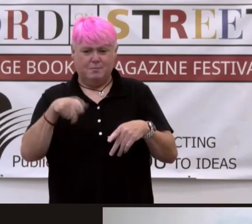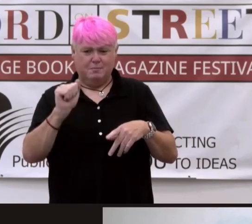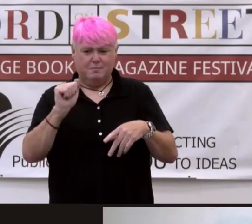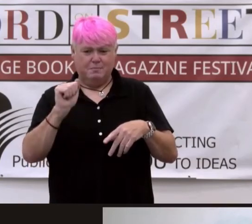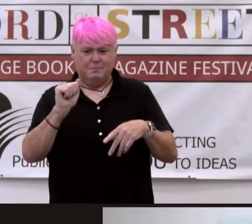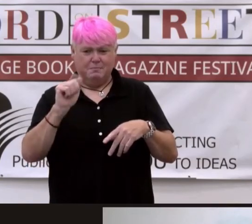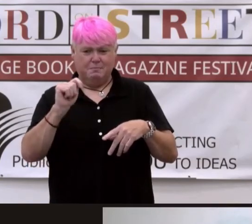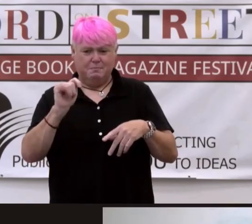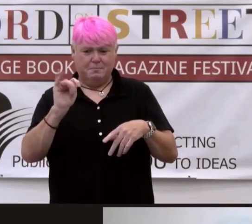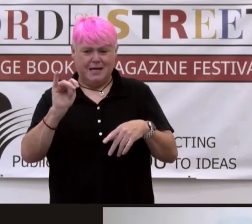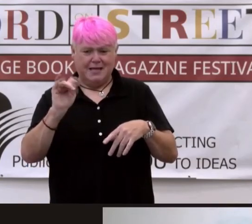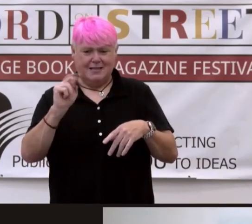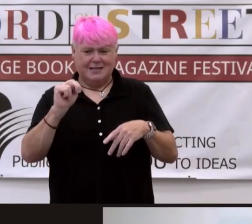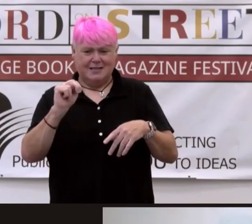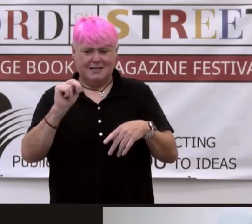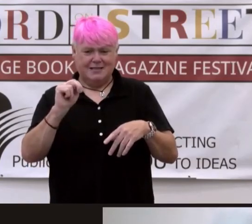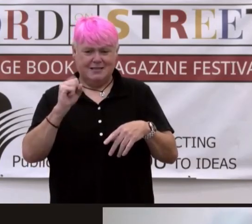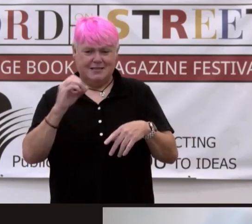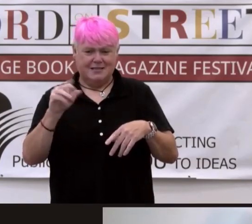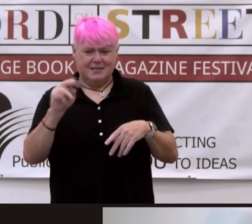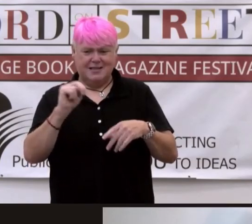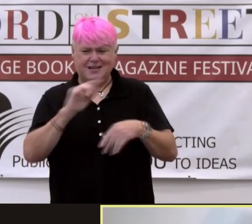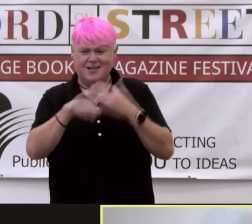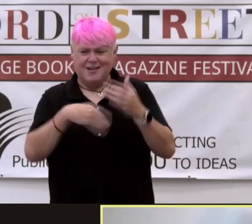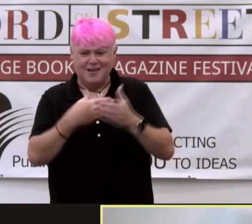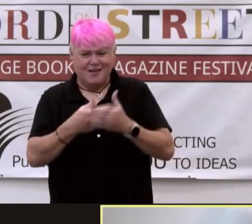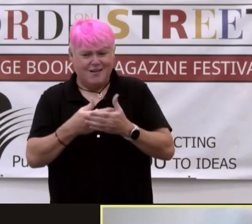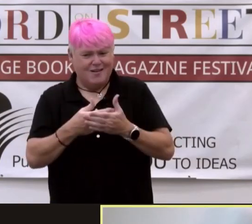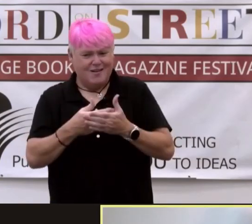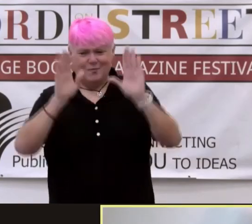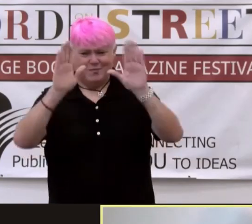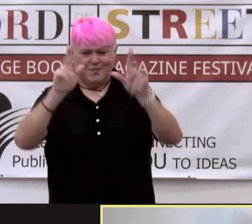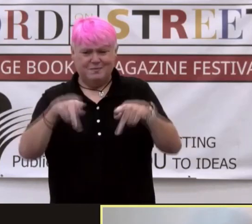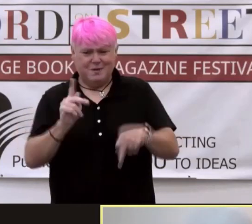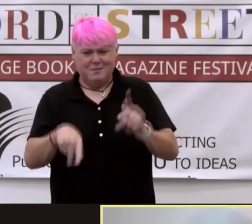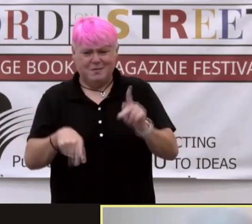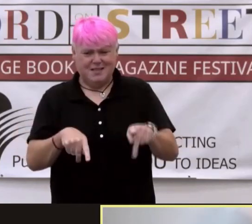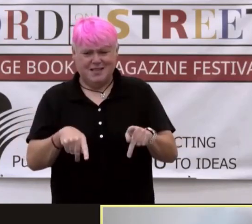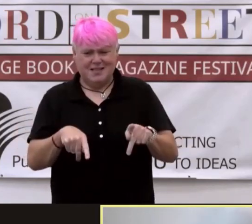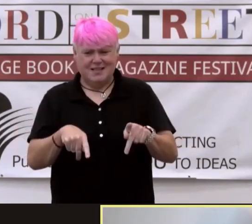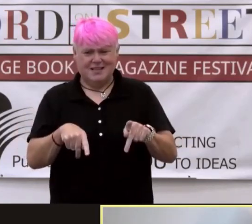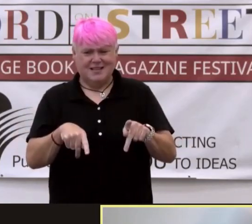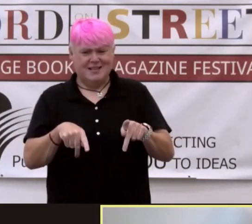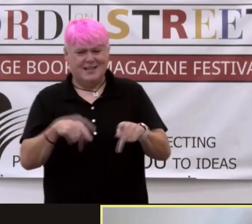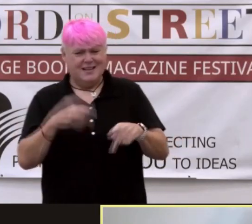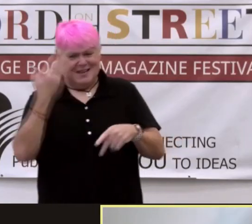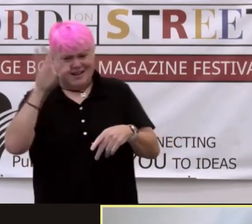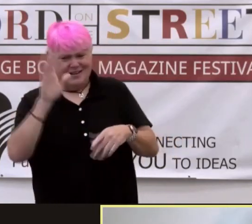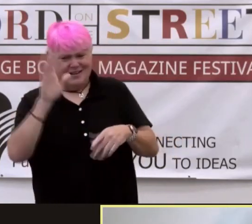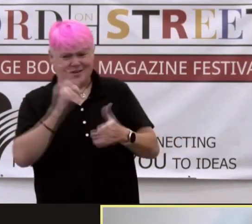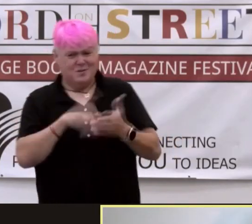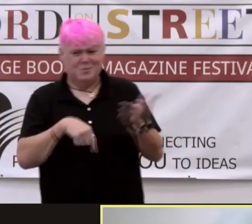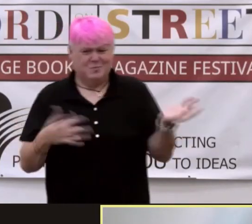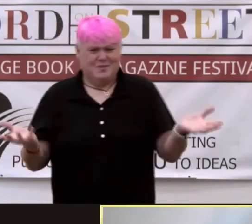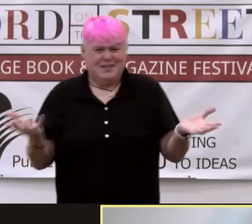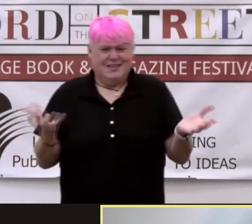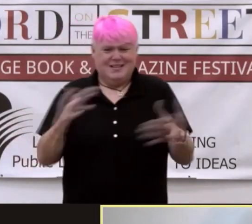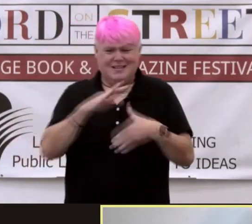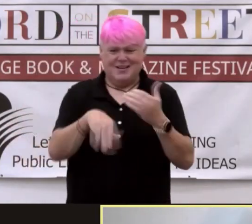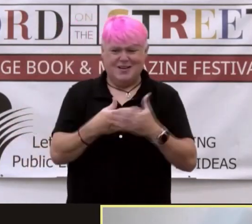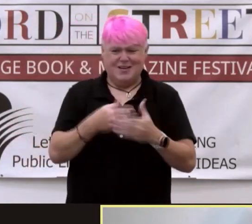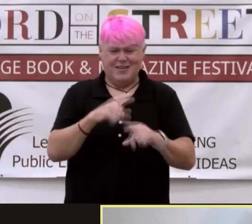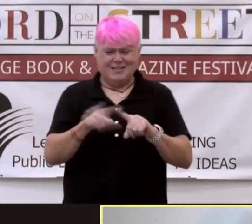the supers. Yes, and they're just giving it. They're all, and I'm like, I don't know what this is. It's like 10 different stories in